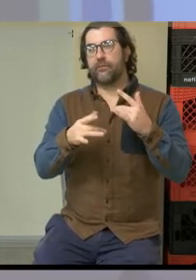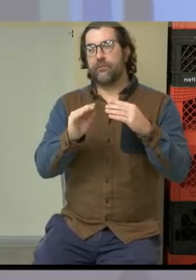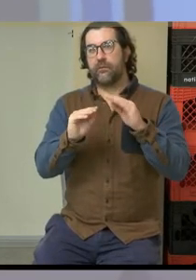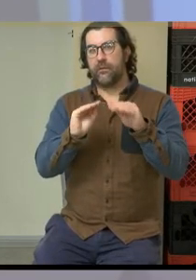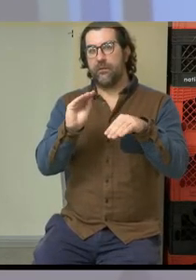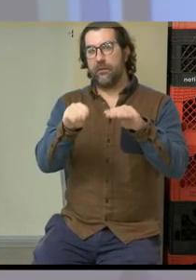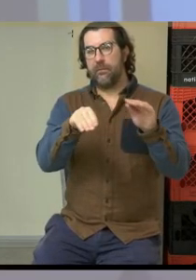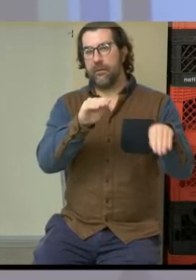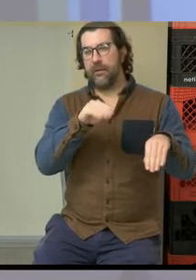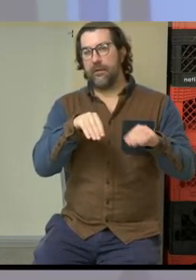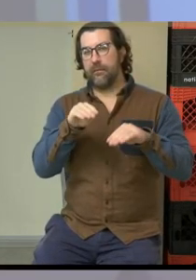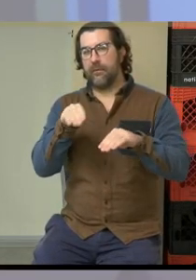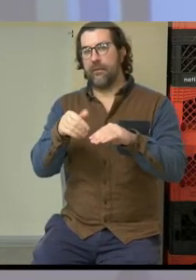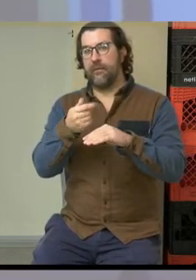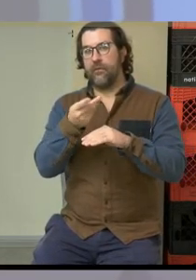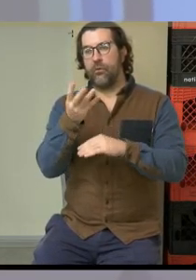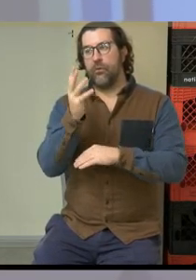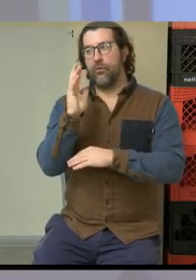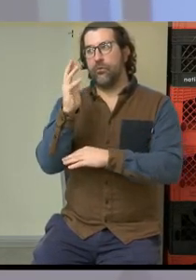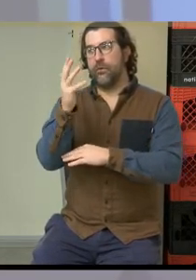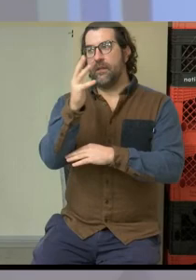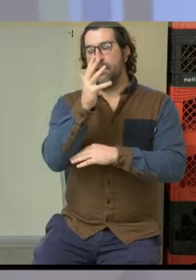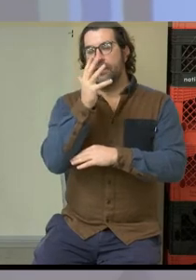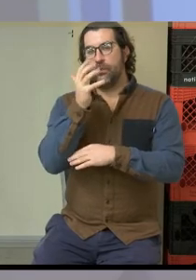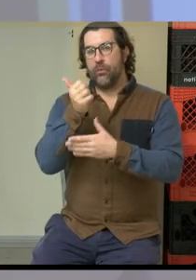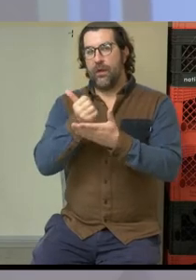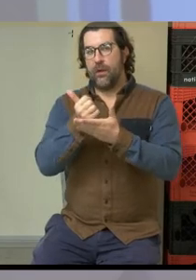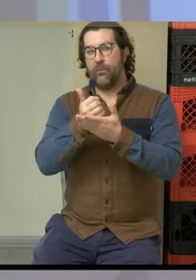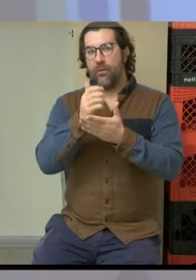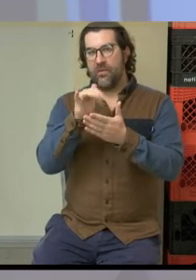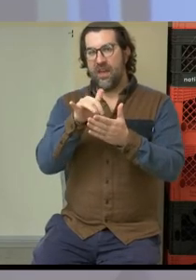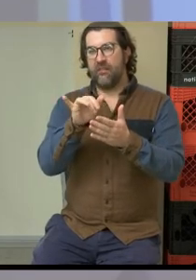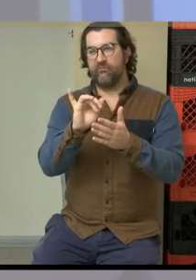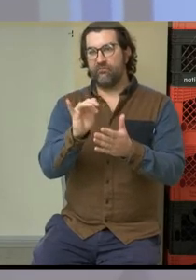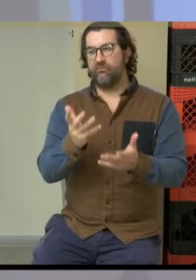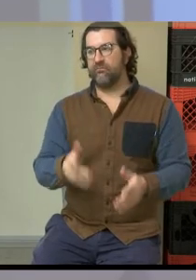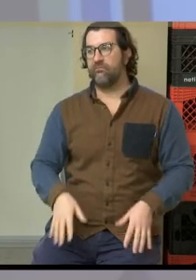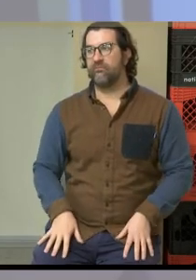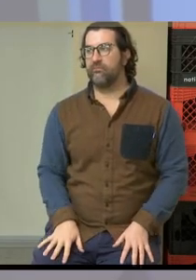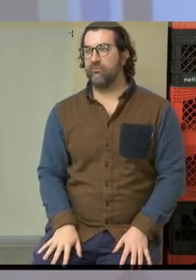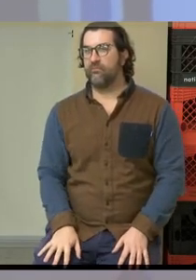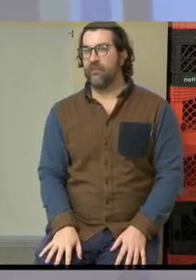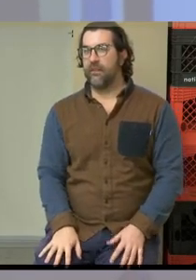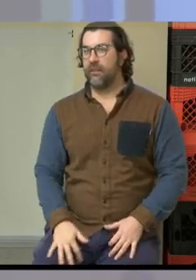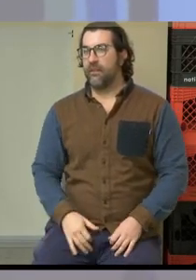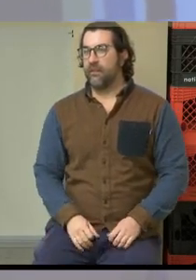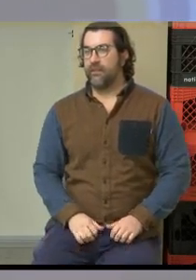number of trees to help with those spaces as well.